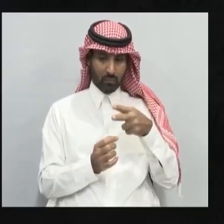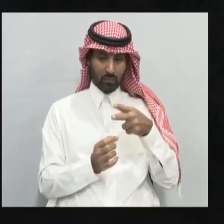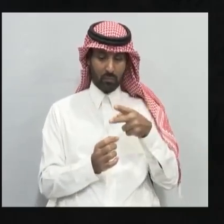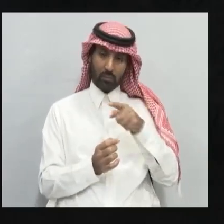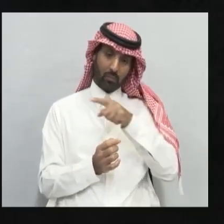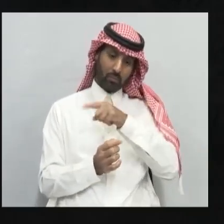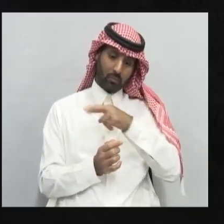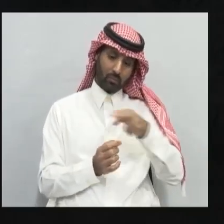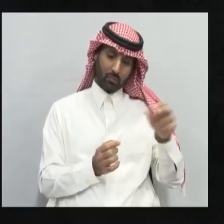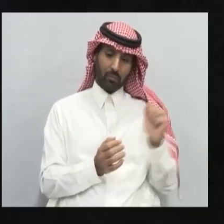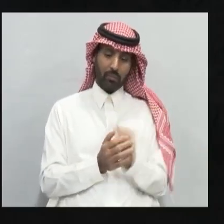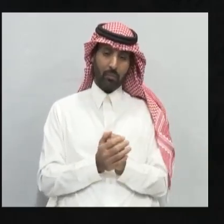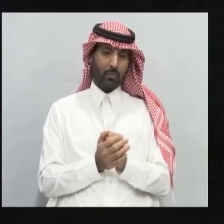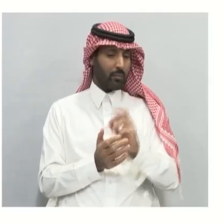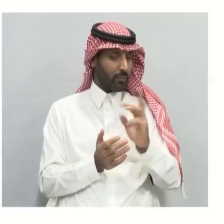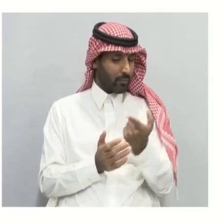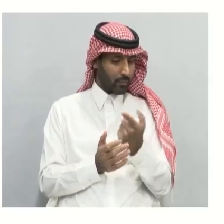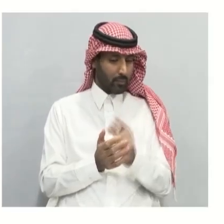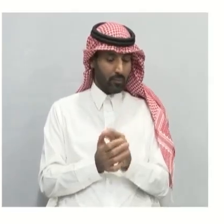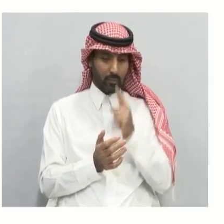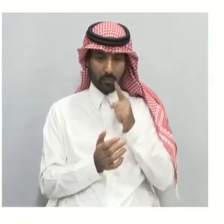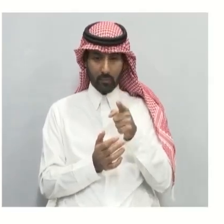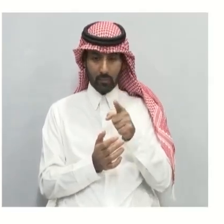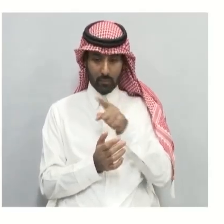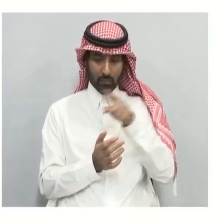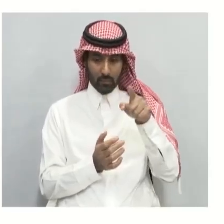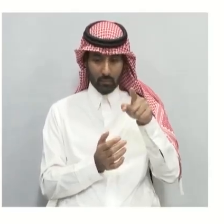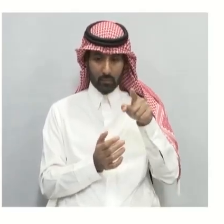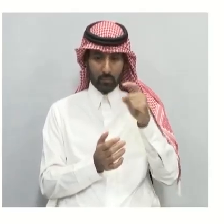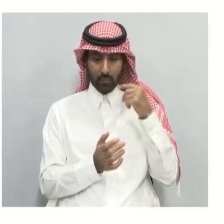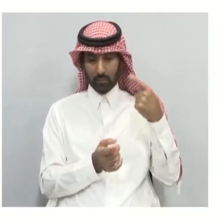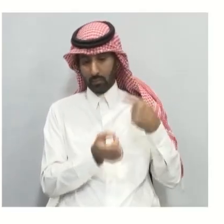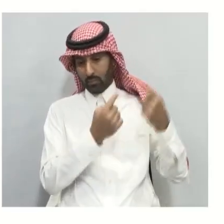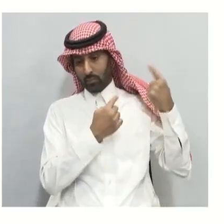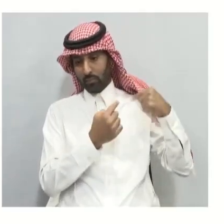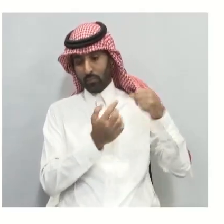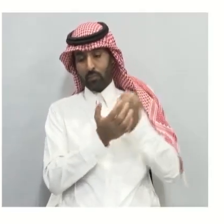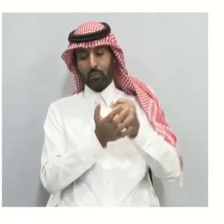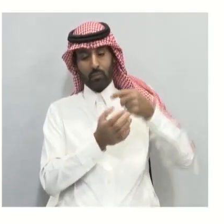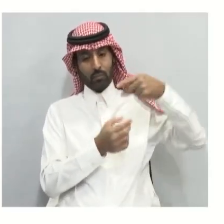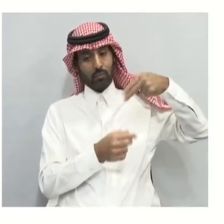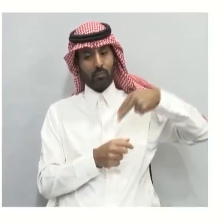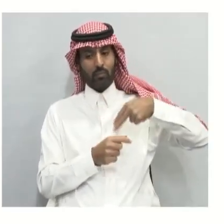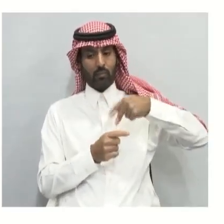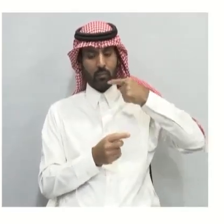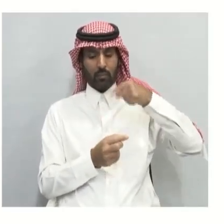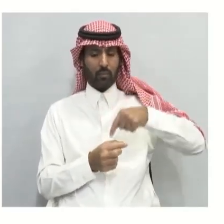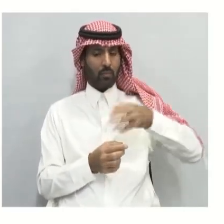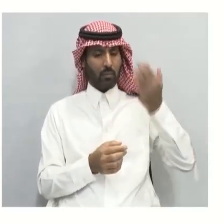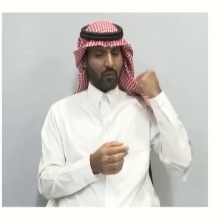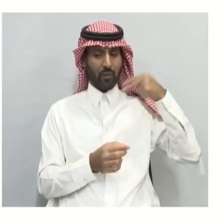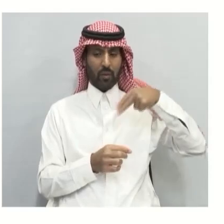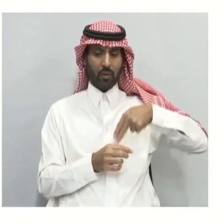totally different. How about our lives? Let's go to the past and cancel oil. No one had